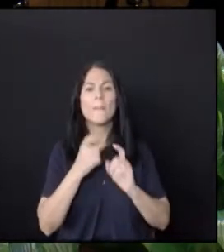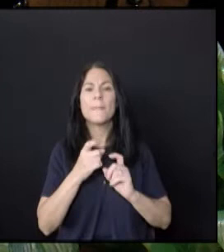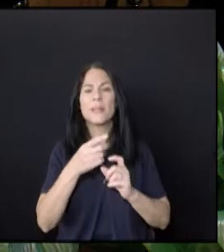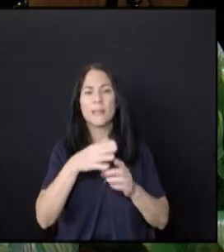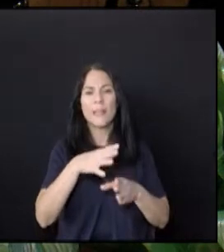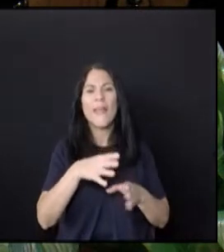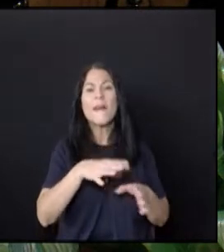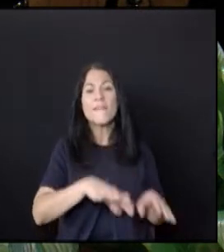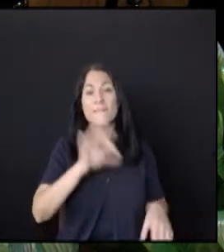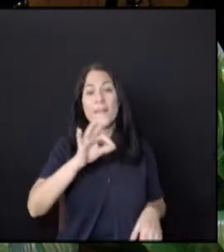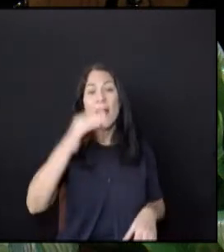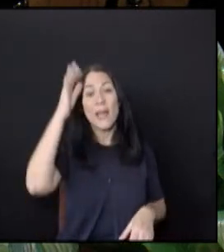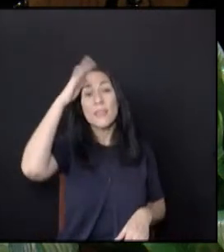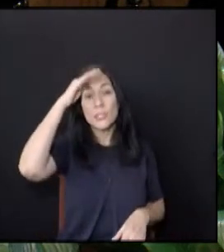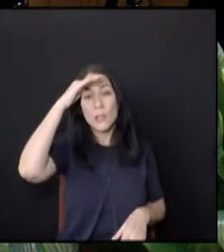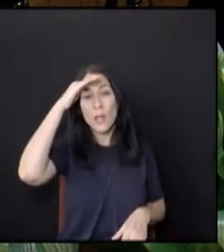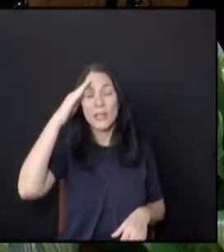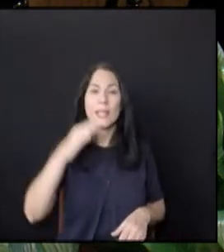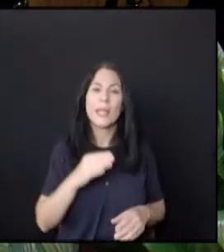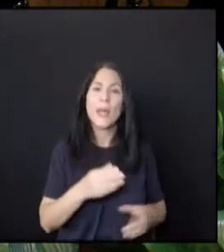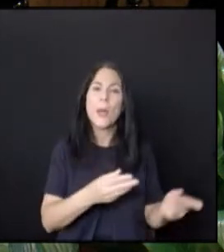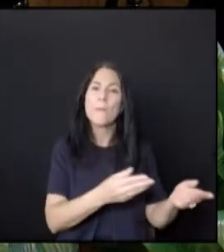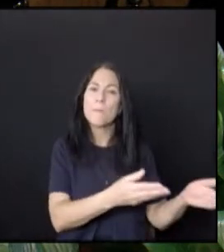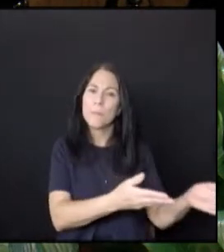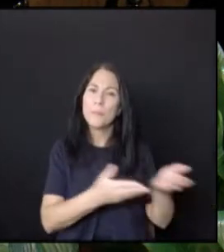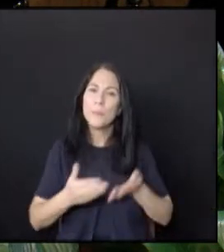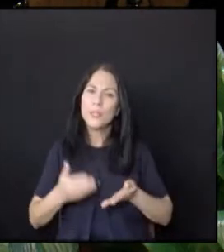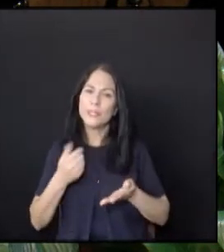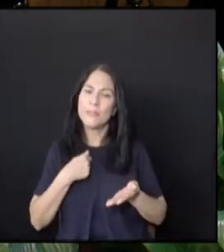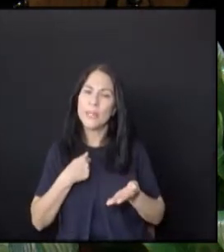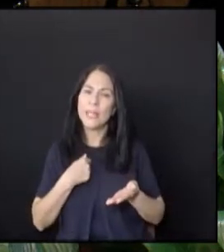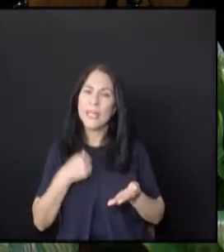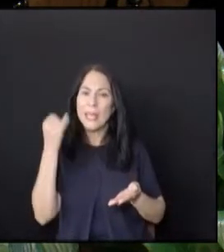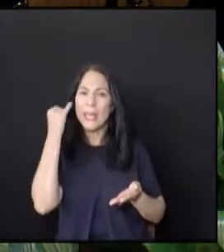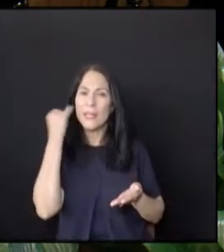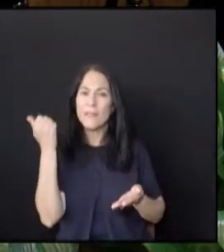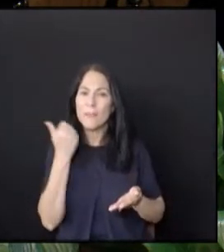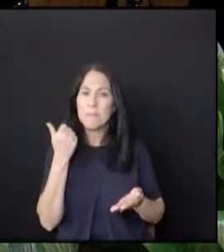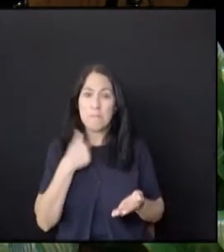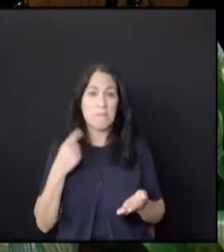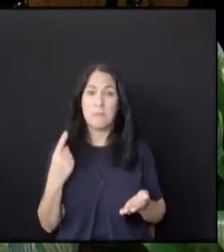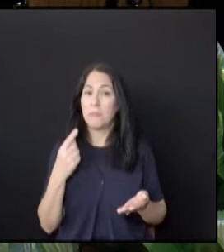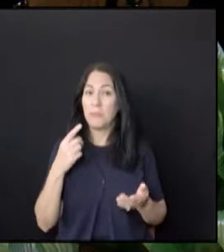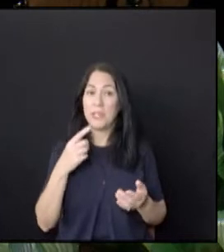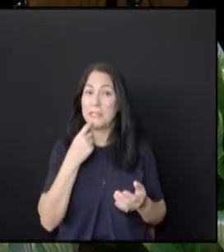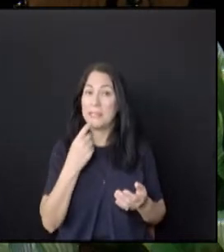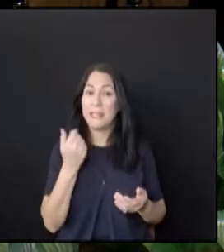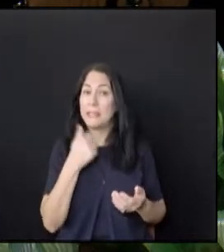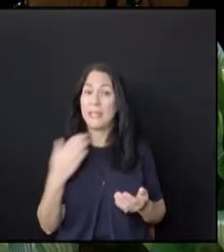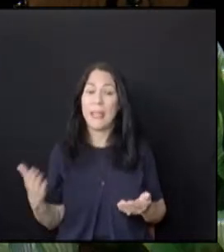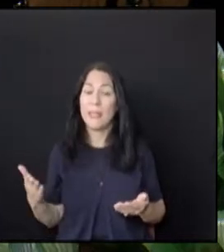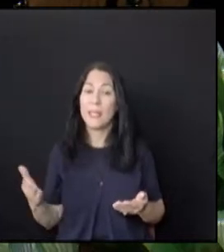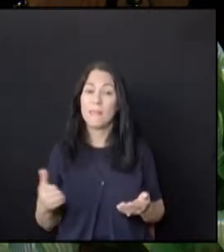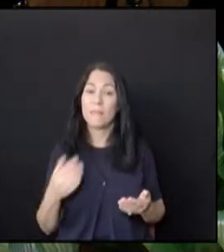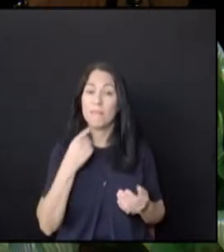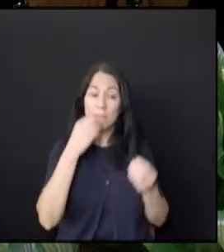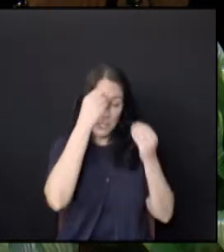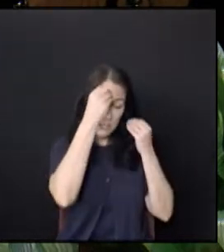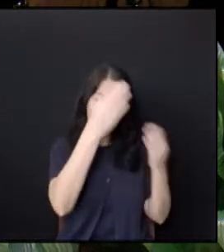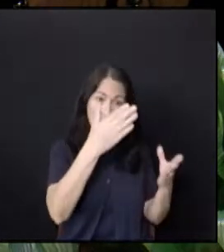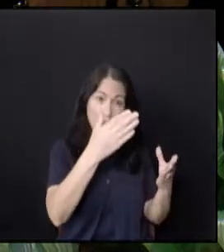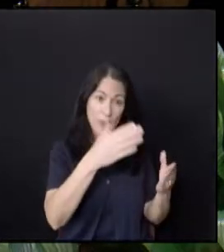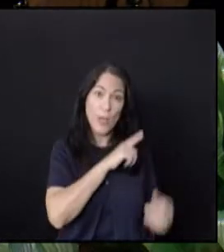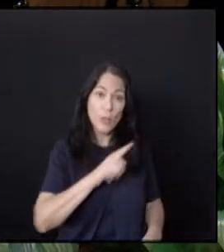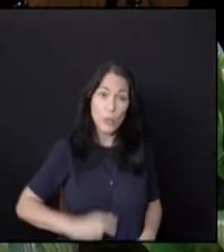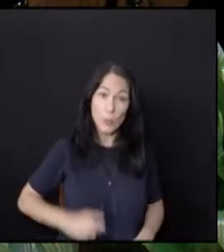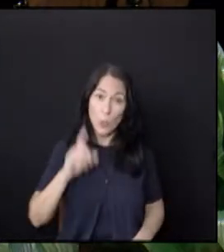and bring them to me. And if anyone says anything to you, you shall say, 'The Lord needs them,' and he will send them at once." And then